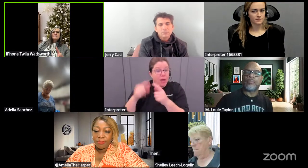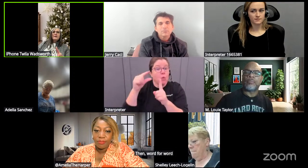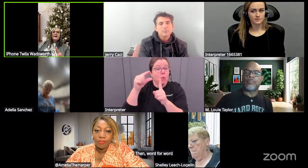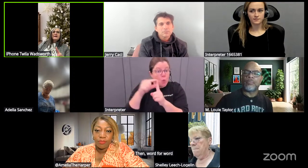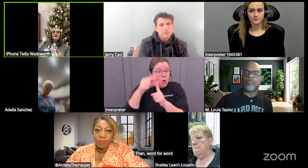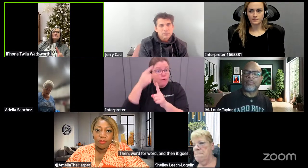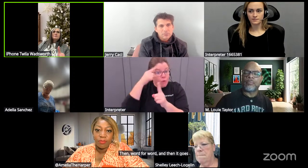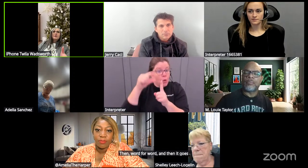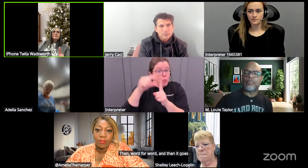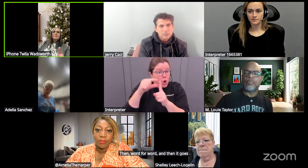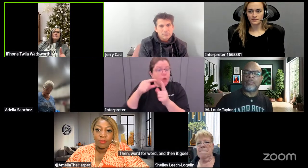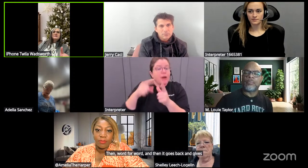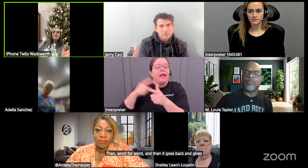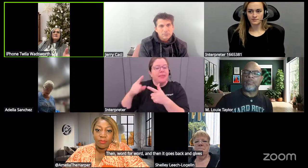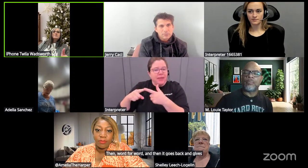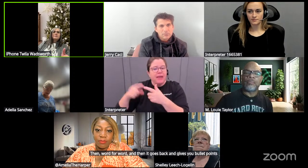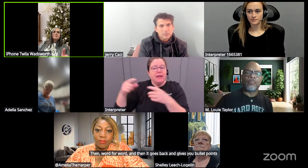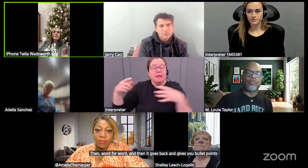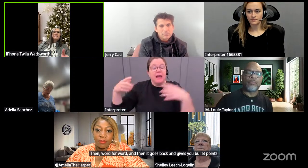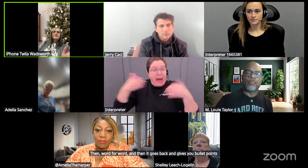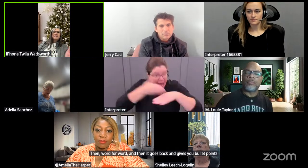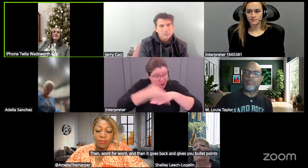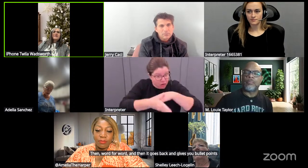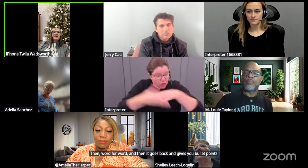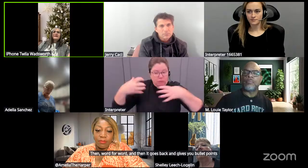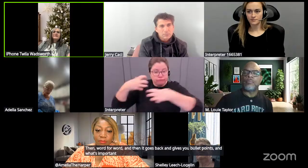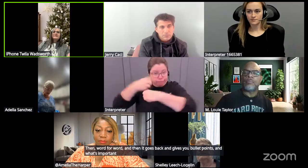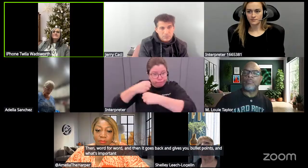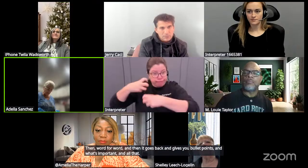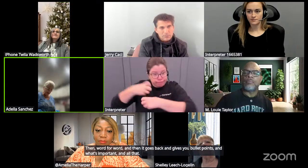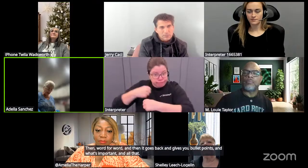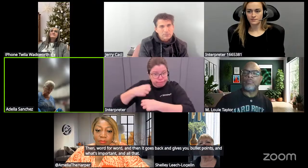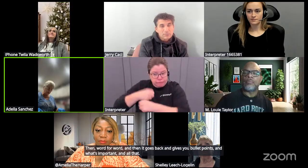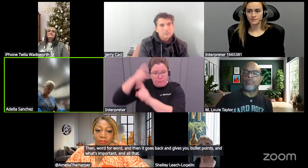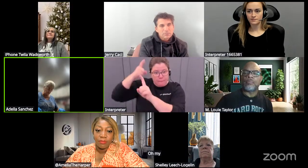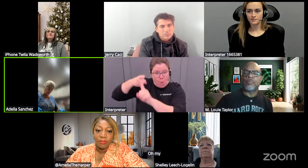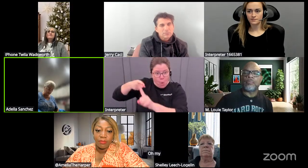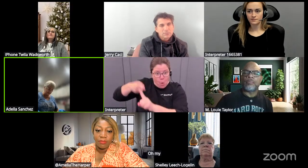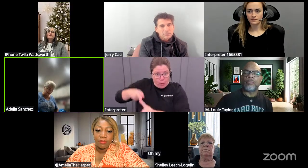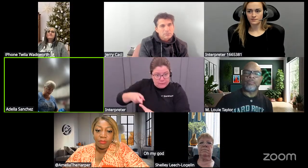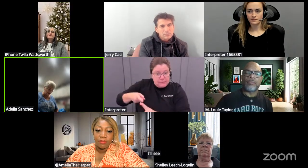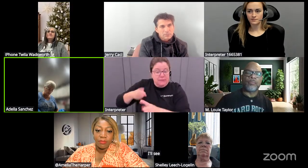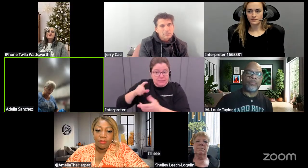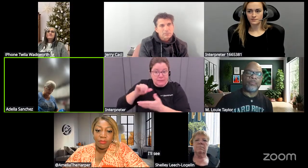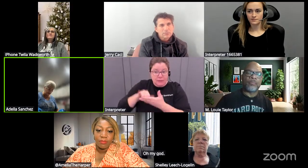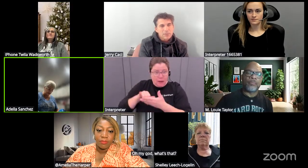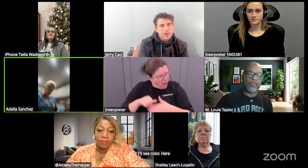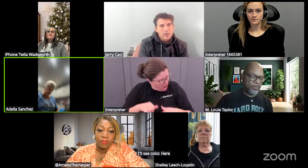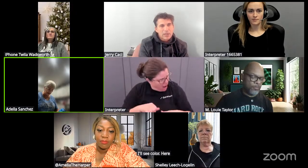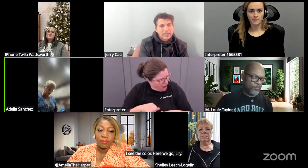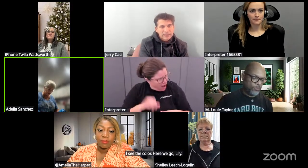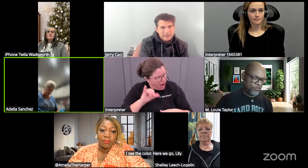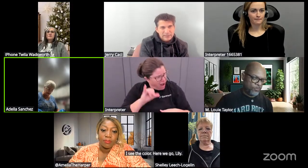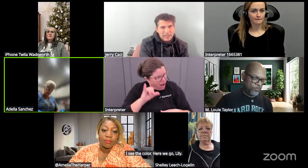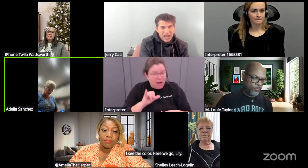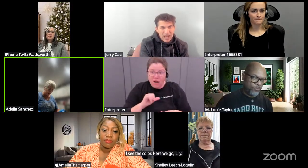goes back and gives you bullet points and what's important and all that. Oh my I God. see the What's color. Here we that? go, Louis. Get that. What is that?